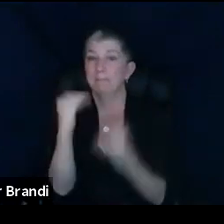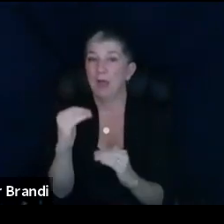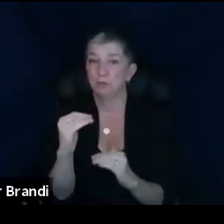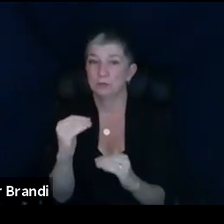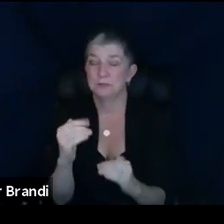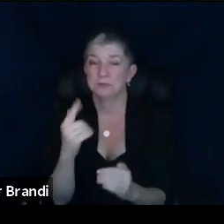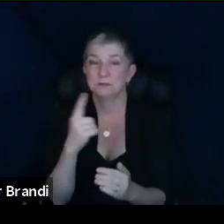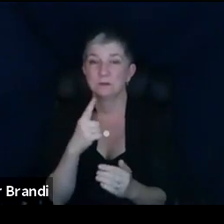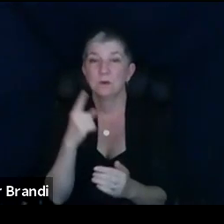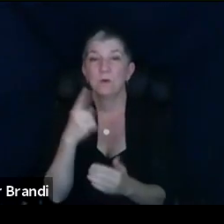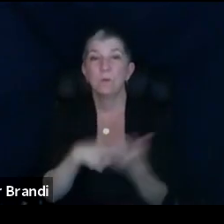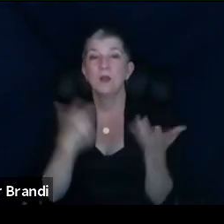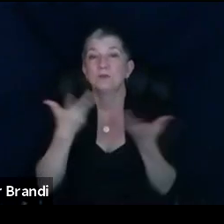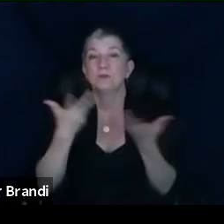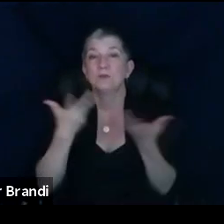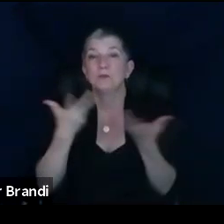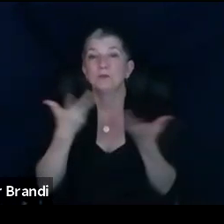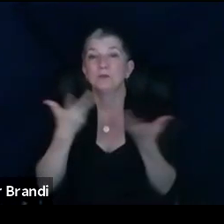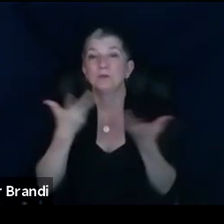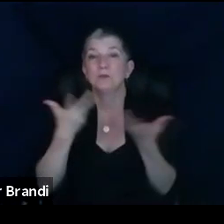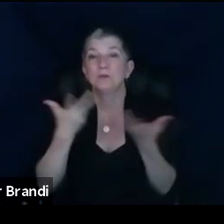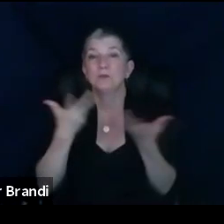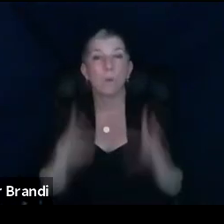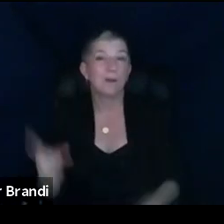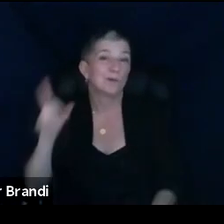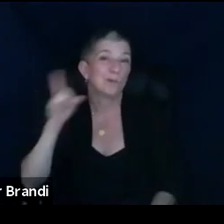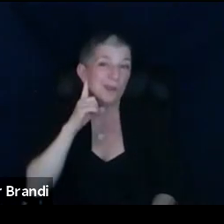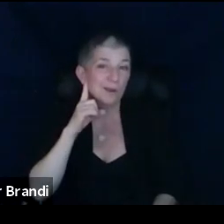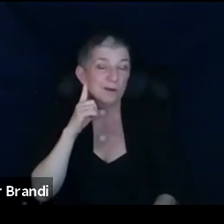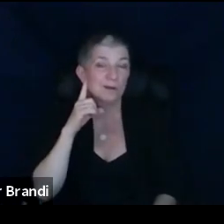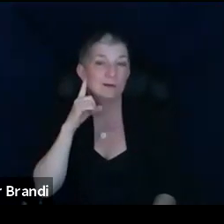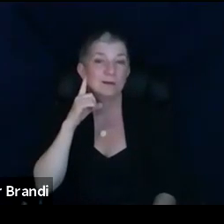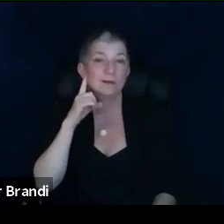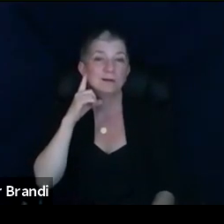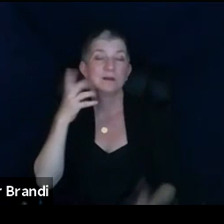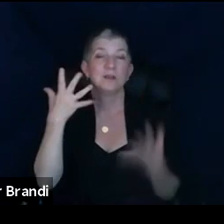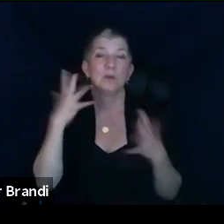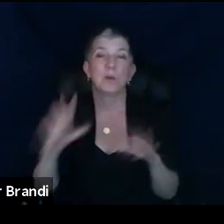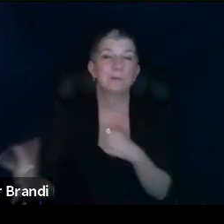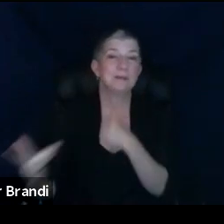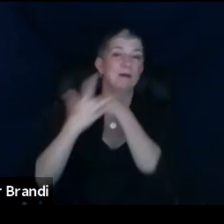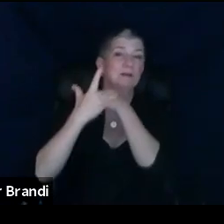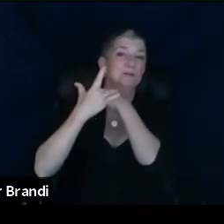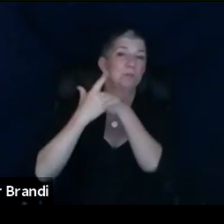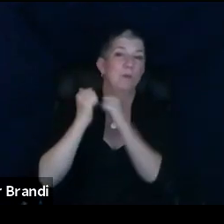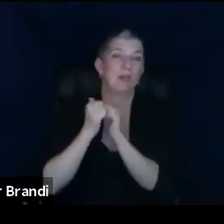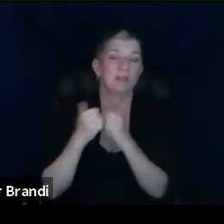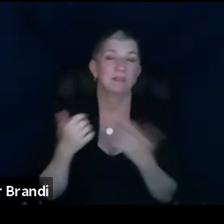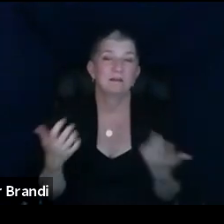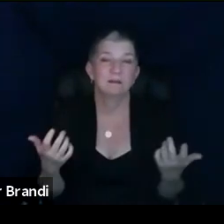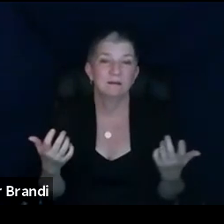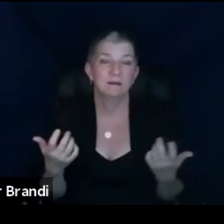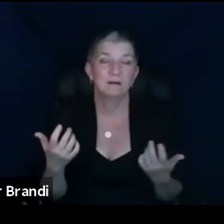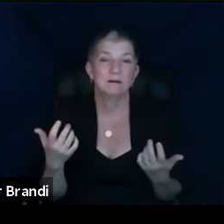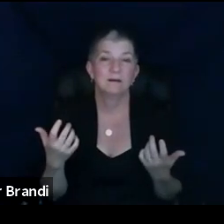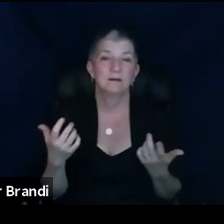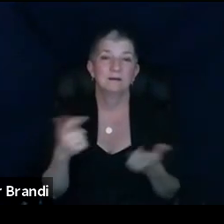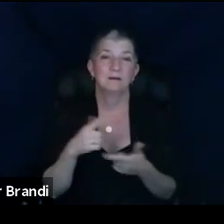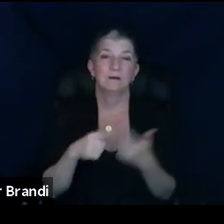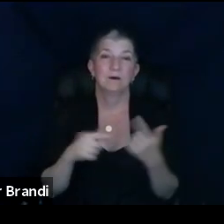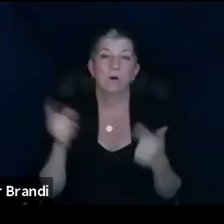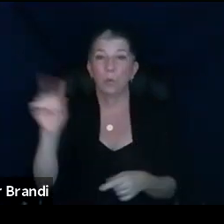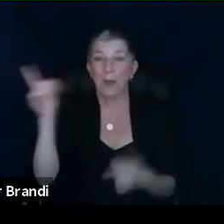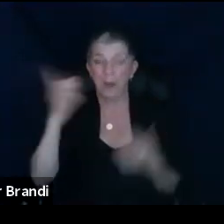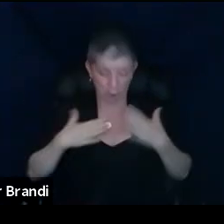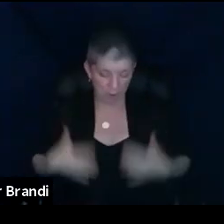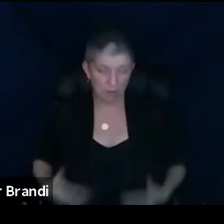want to happen, what you don't want to hear, what you don't want to be hit by, what you don't want to be touched by, or any or areas.